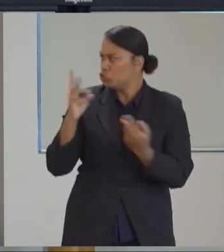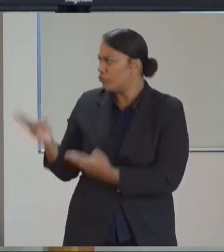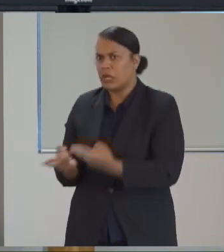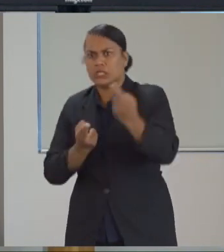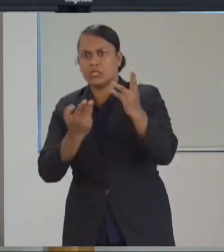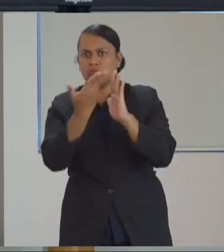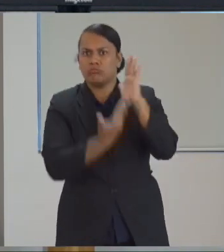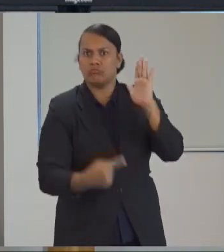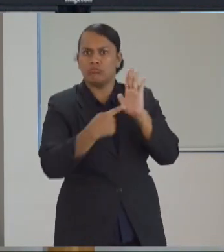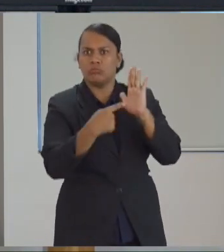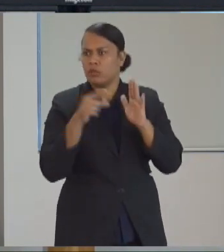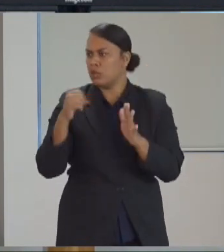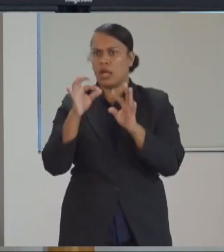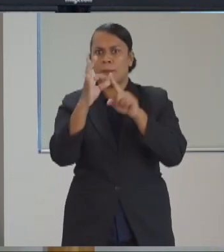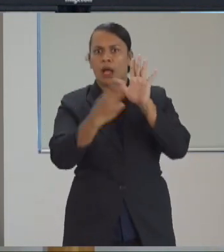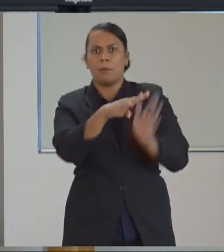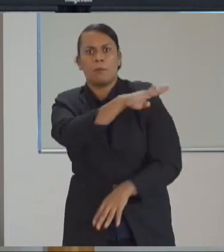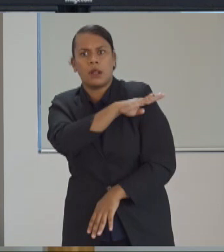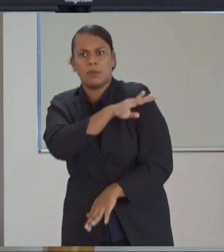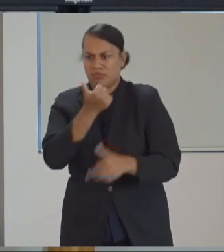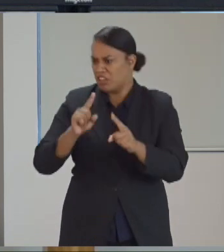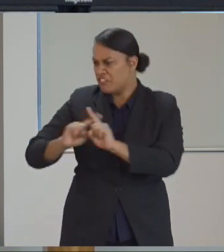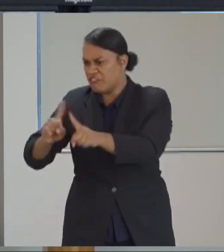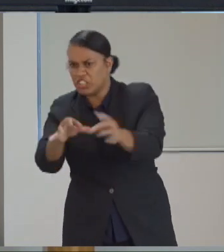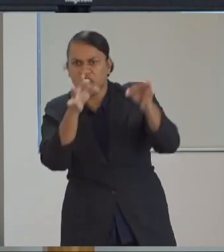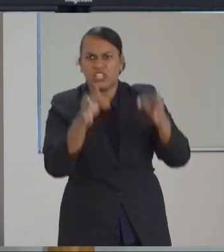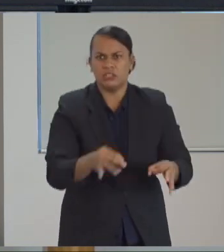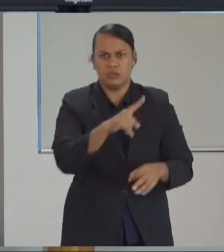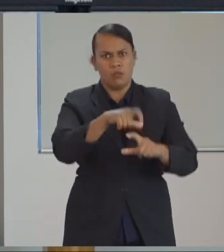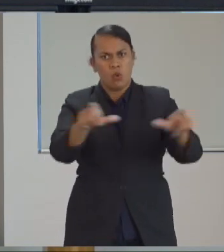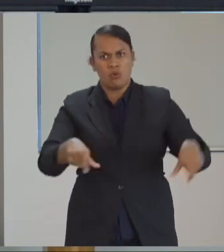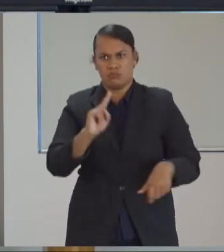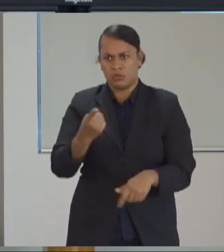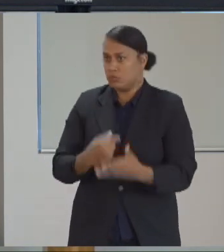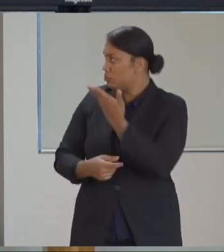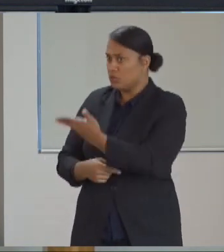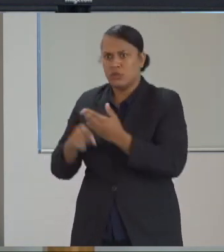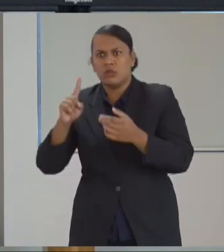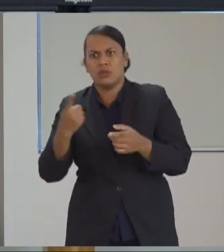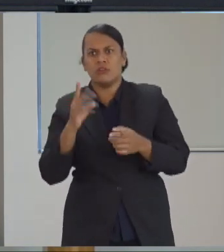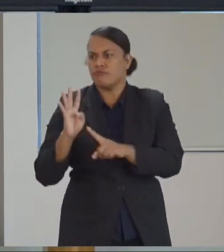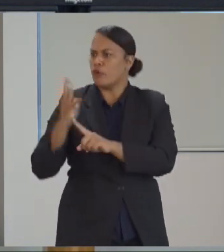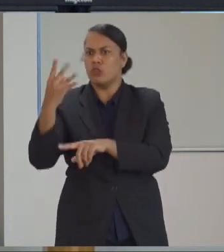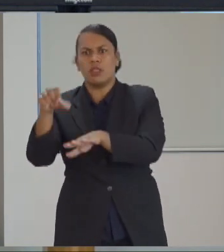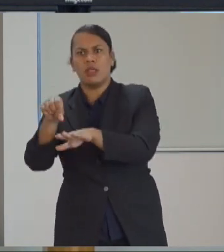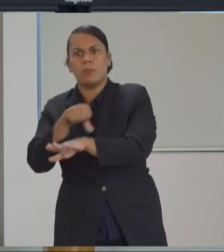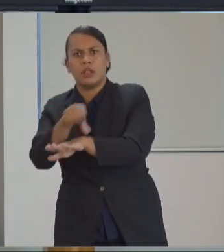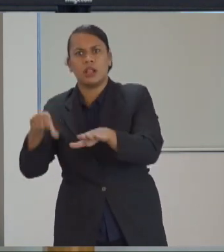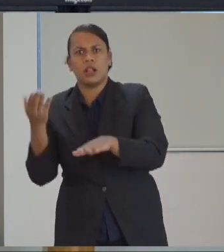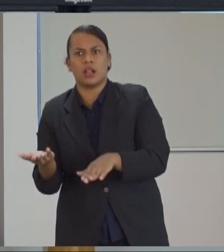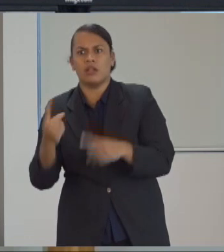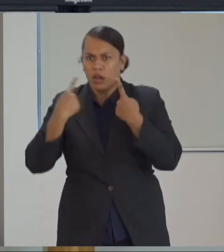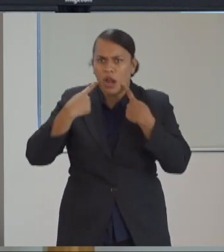the orders, as you can see, when they were first announced by the Honorable Prime Minister, goes back to 19th of March, the different respective